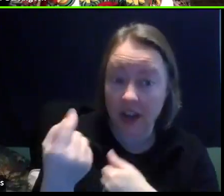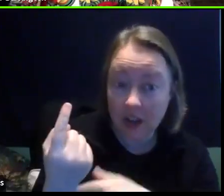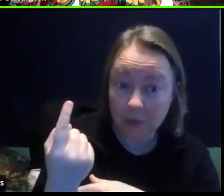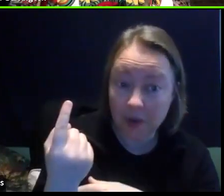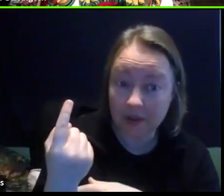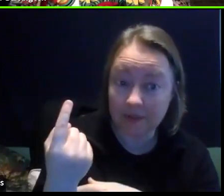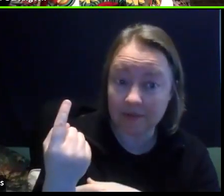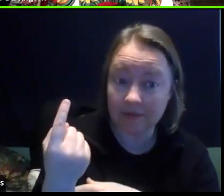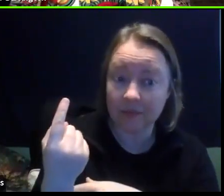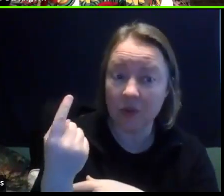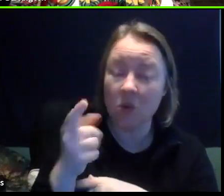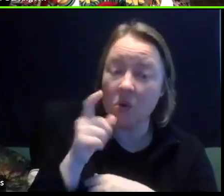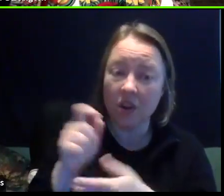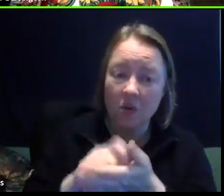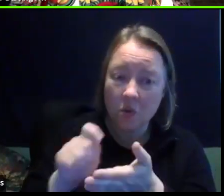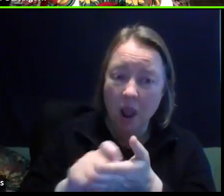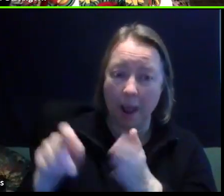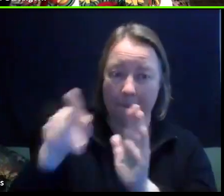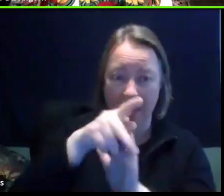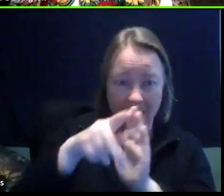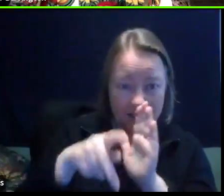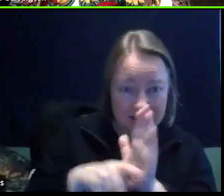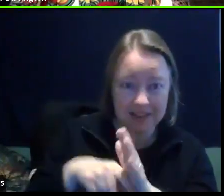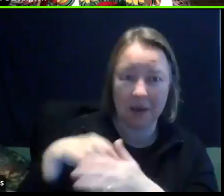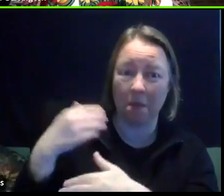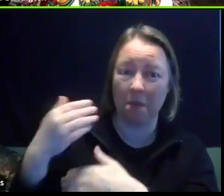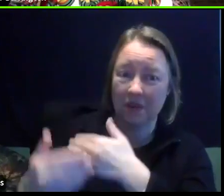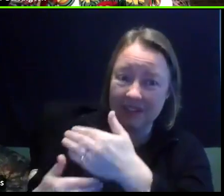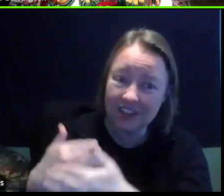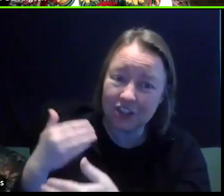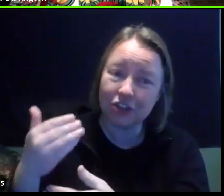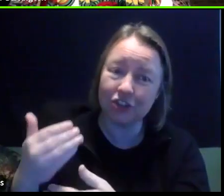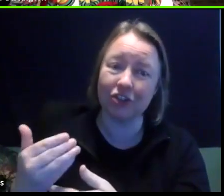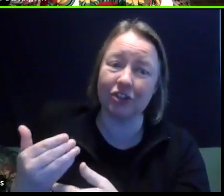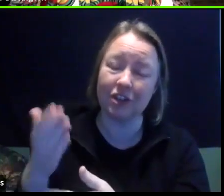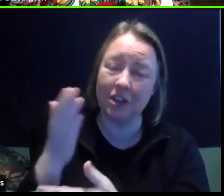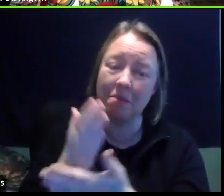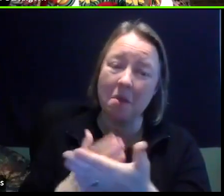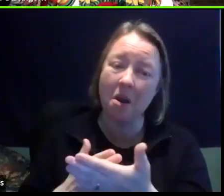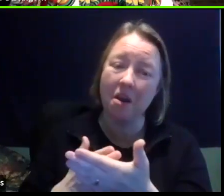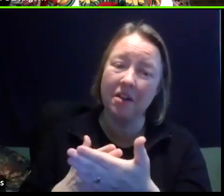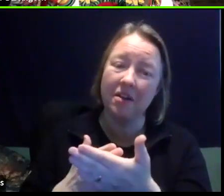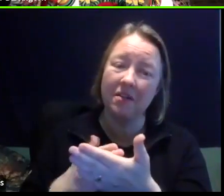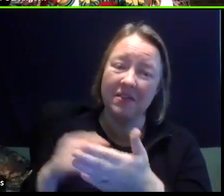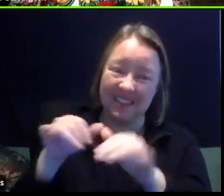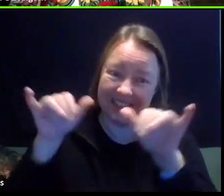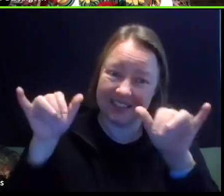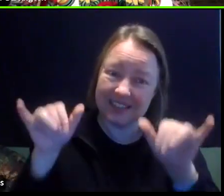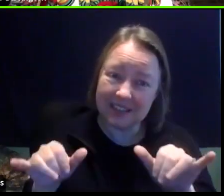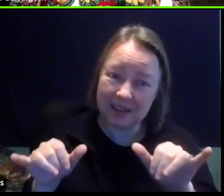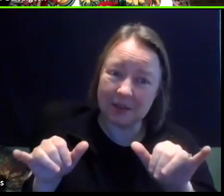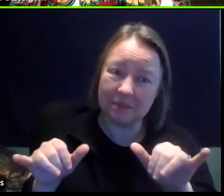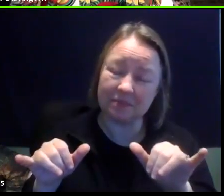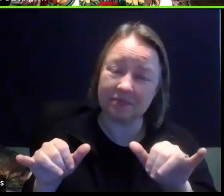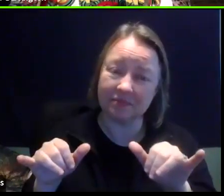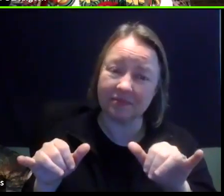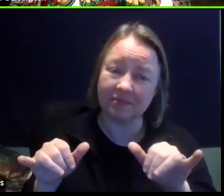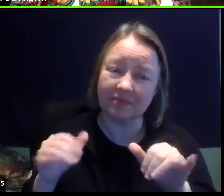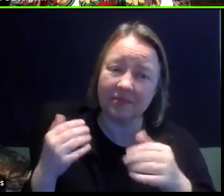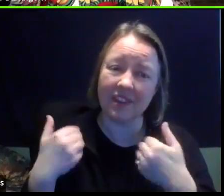who can write policy procedures as part of the system, has